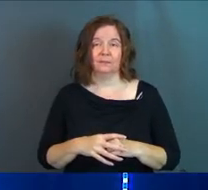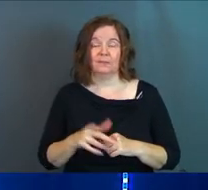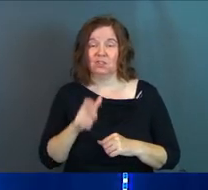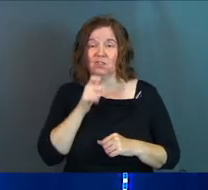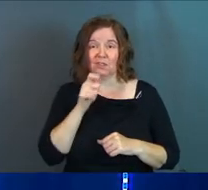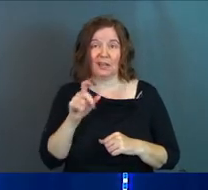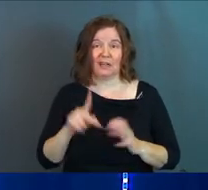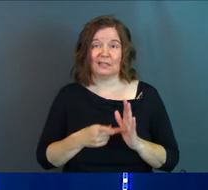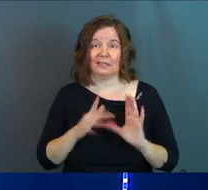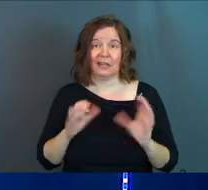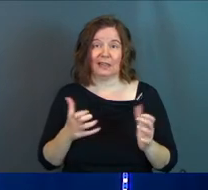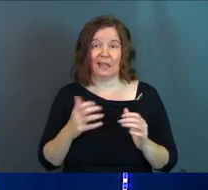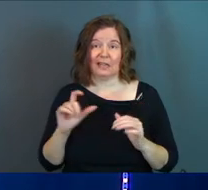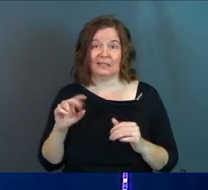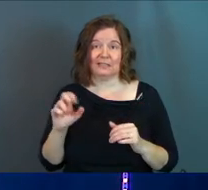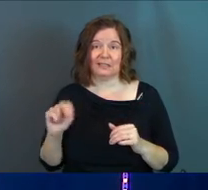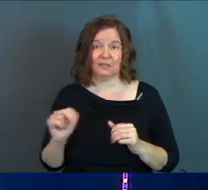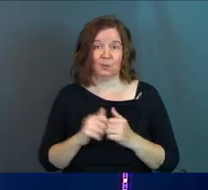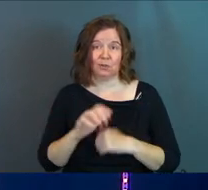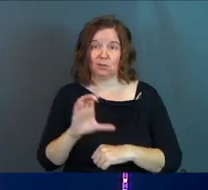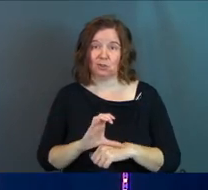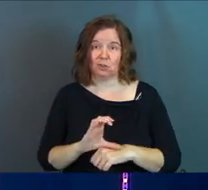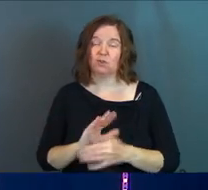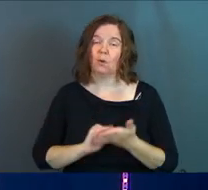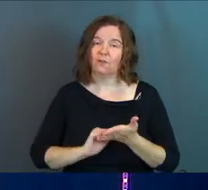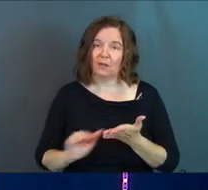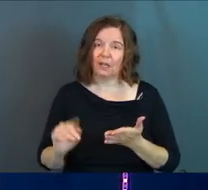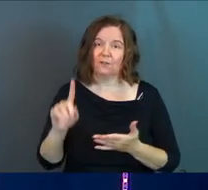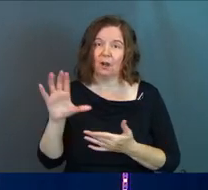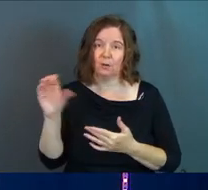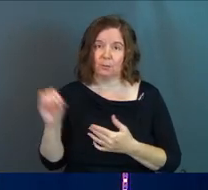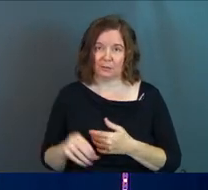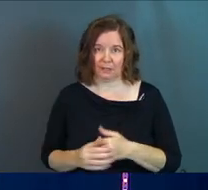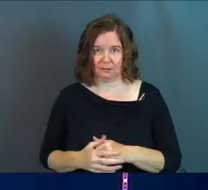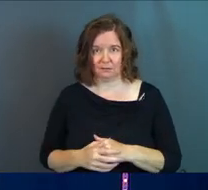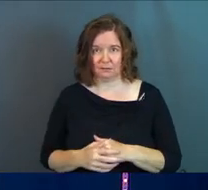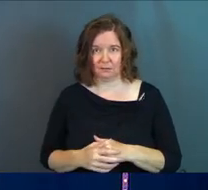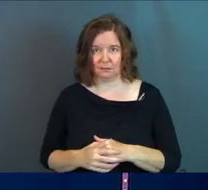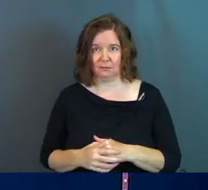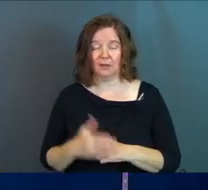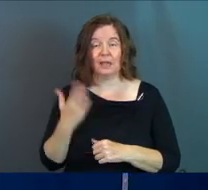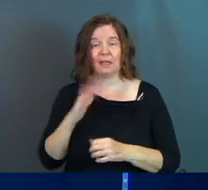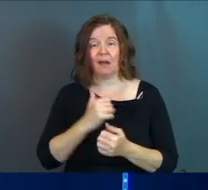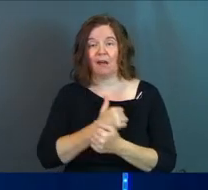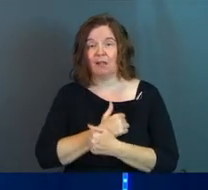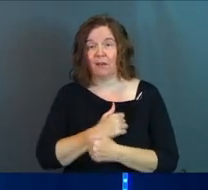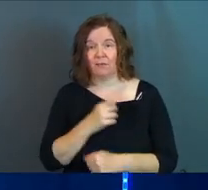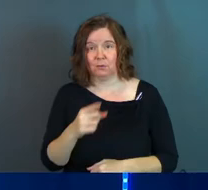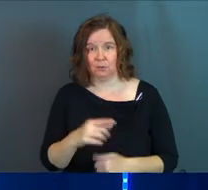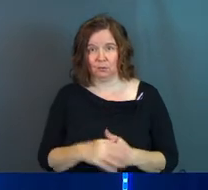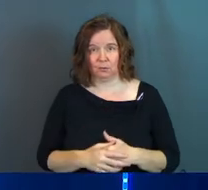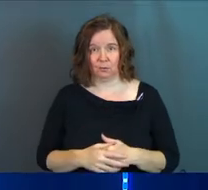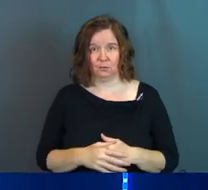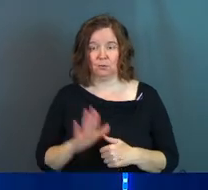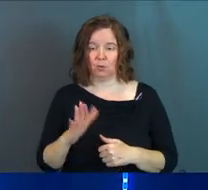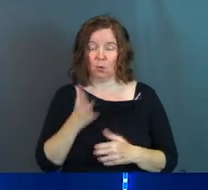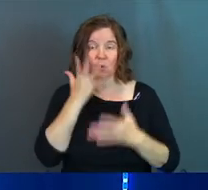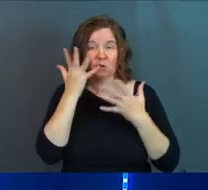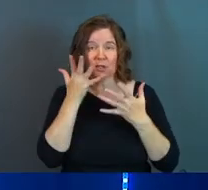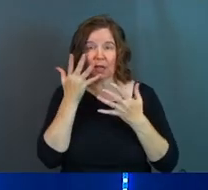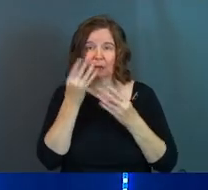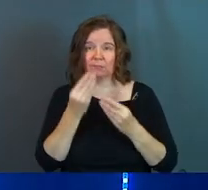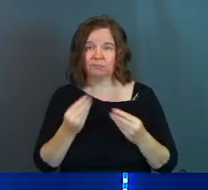you're not a second-class citizen in the church. You're forgiven 100%. And God loves you. You're